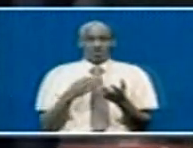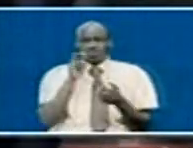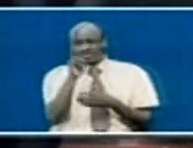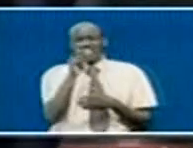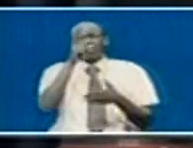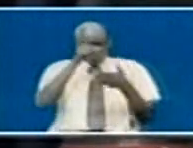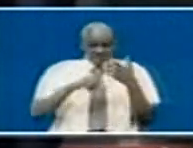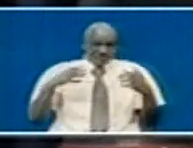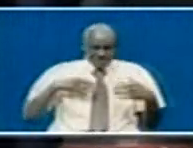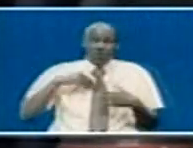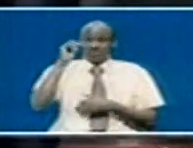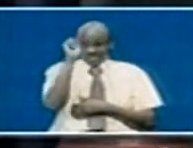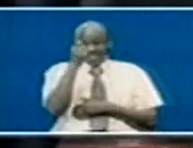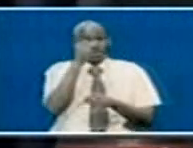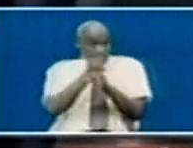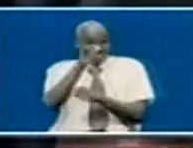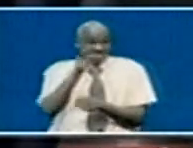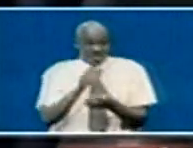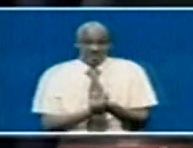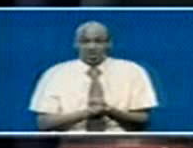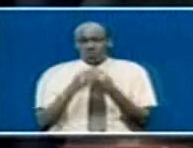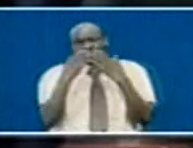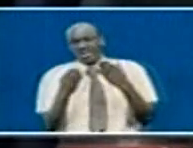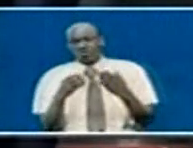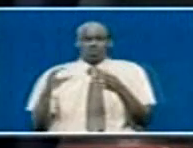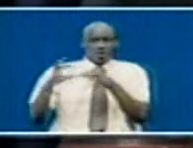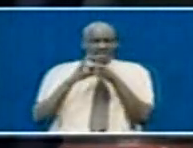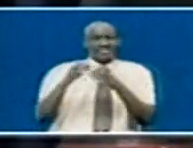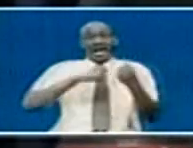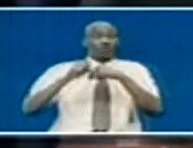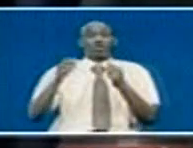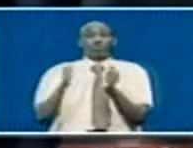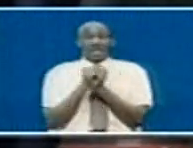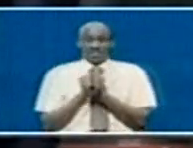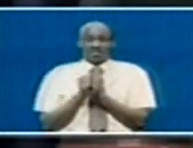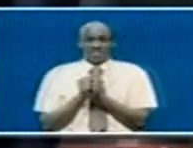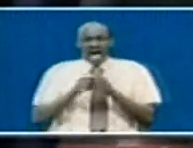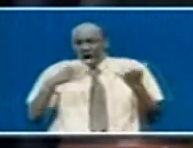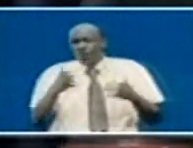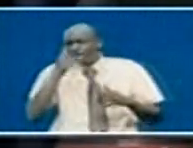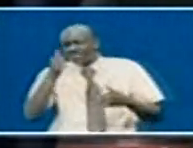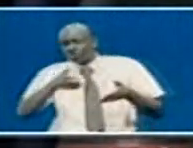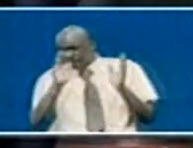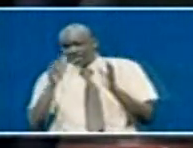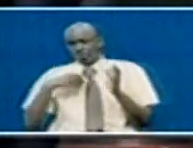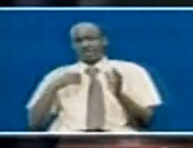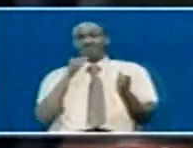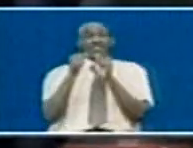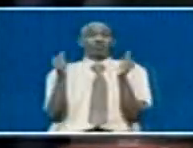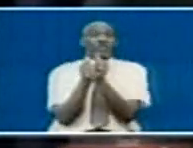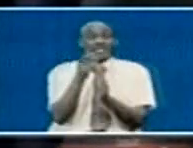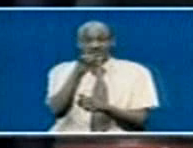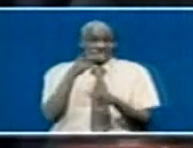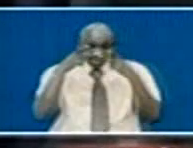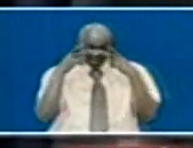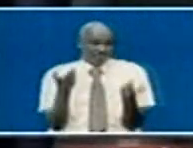what the people of Kenya are doing, is also to coordinate our action on how best we can hit on these people, how